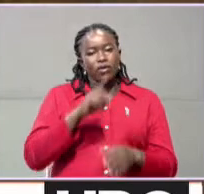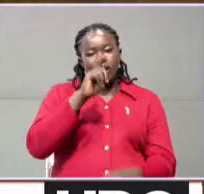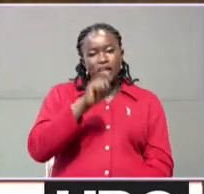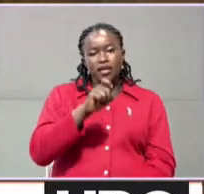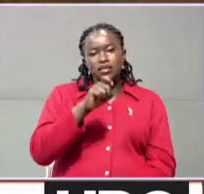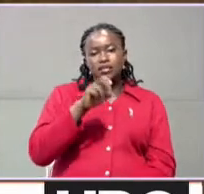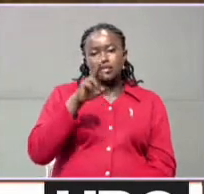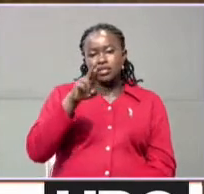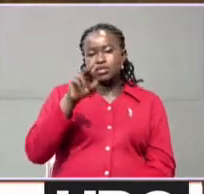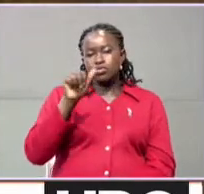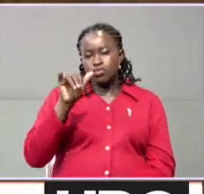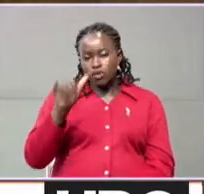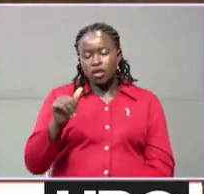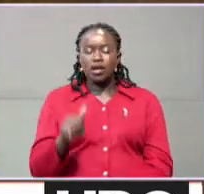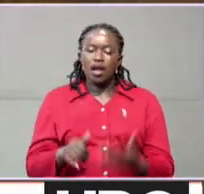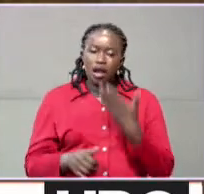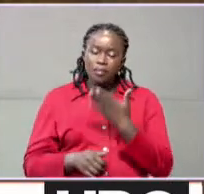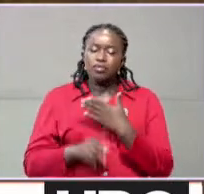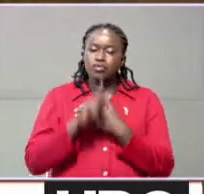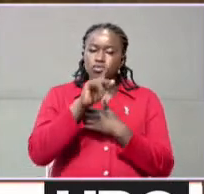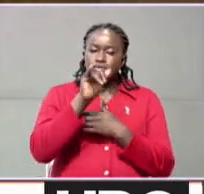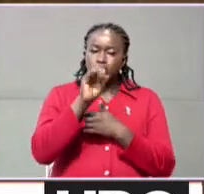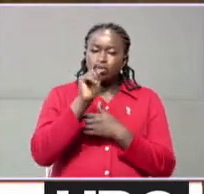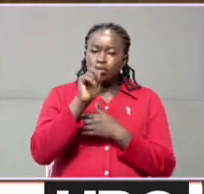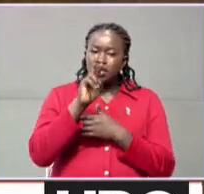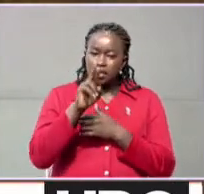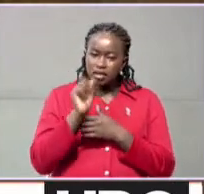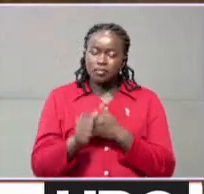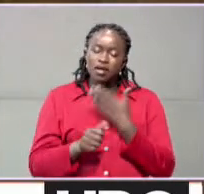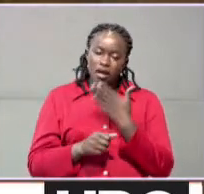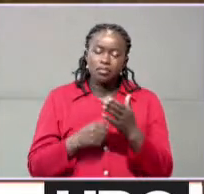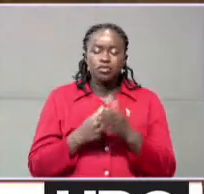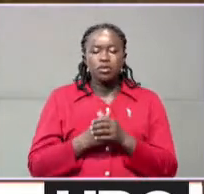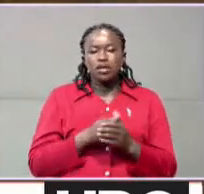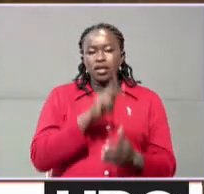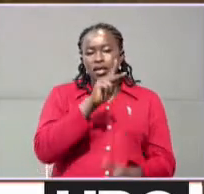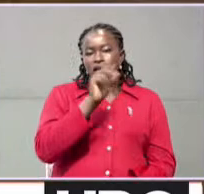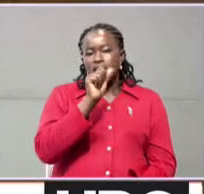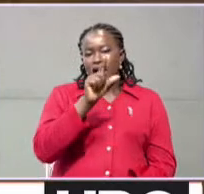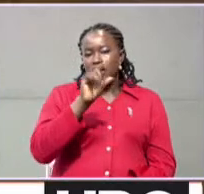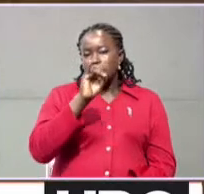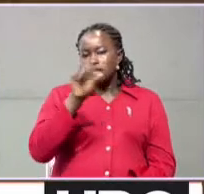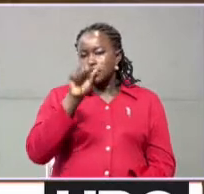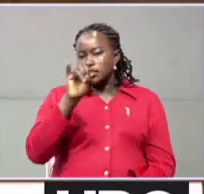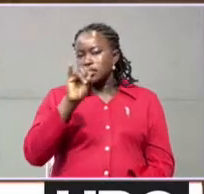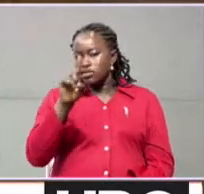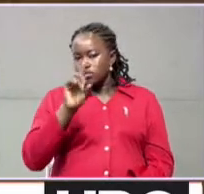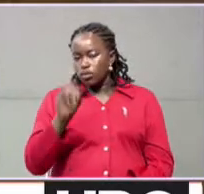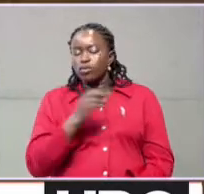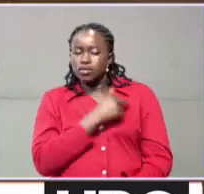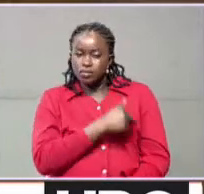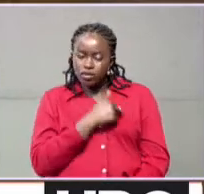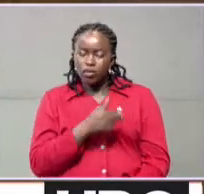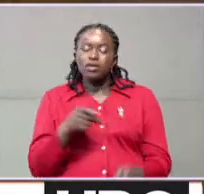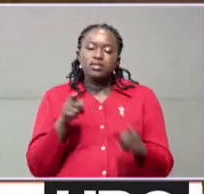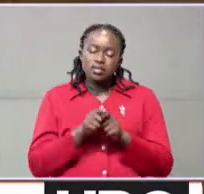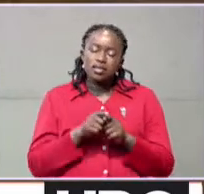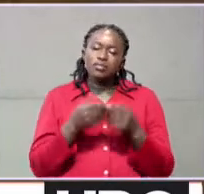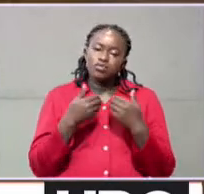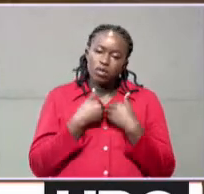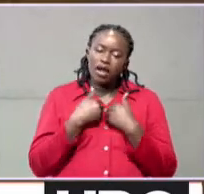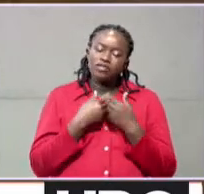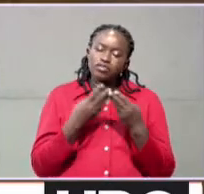the at the churchill at this referral hospital which is the hospital and two to have an immediate solution for the